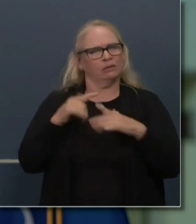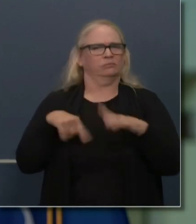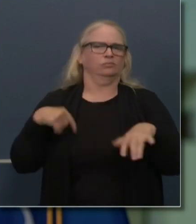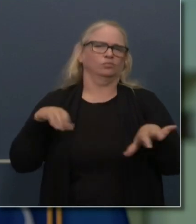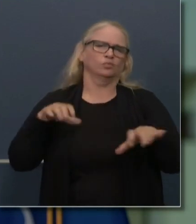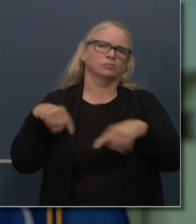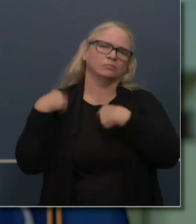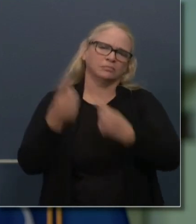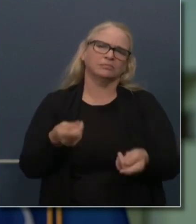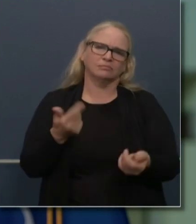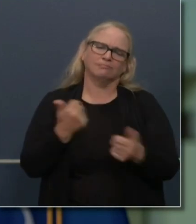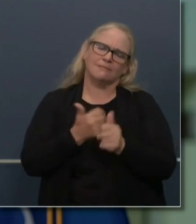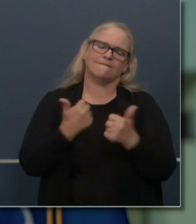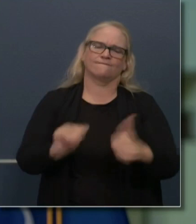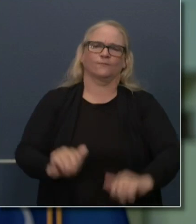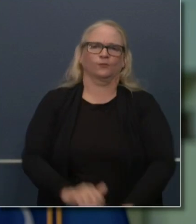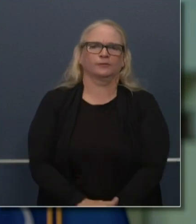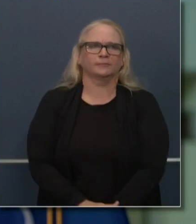Kathleen Renane, AP.